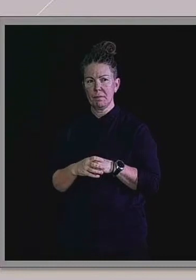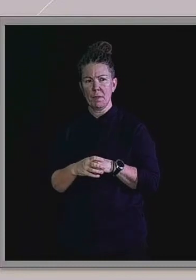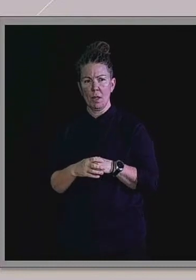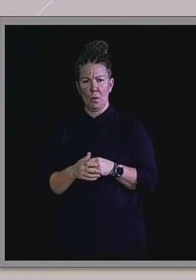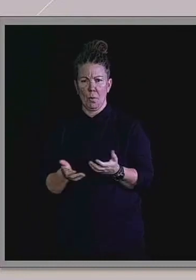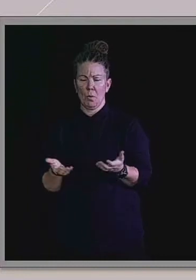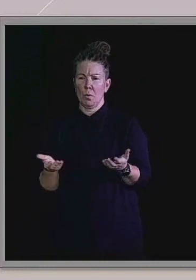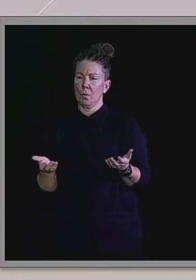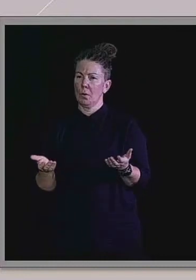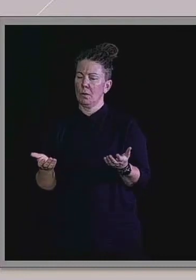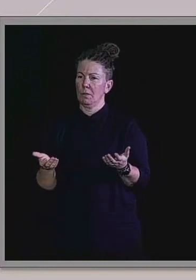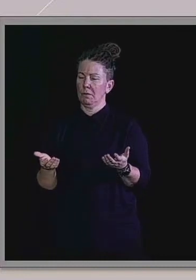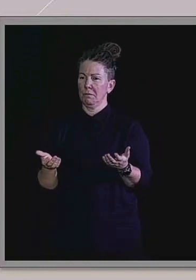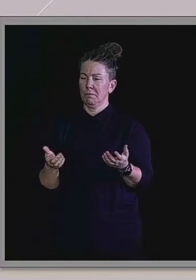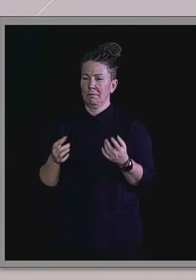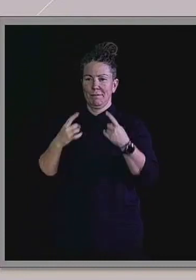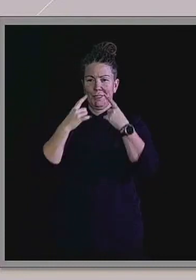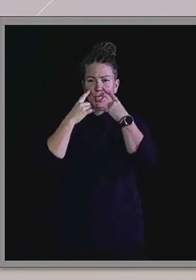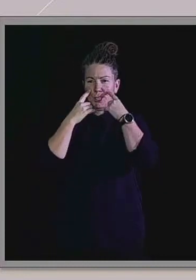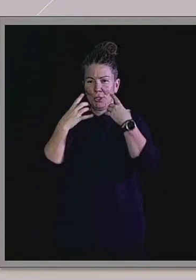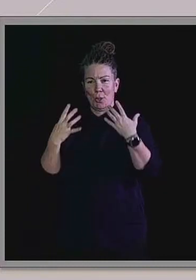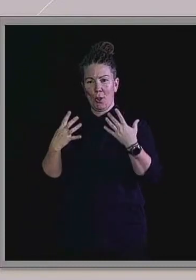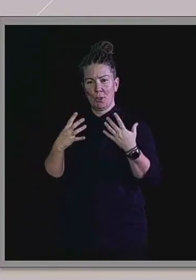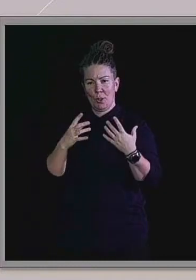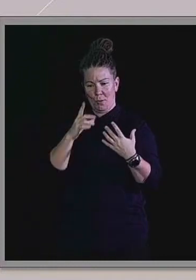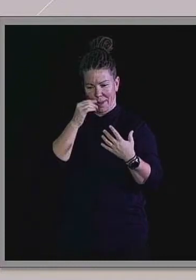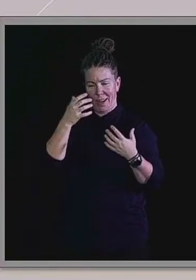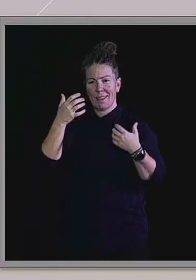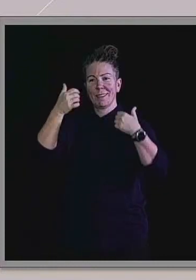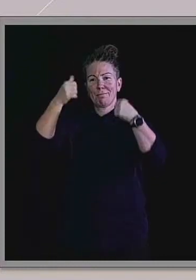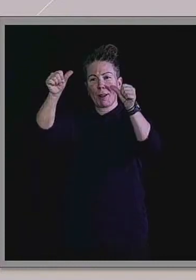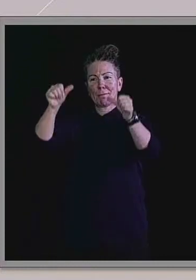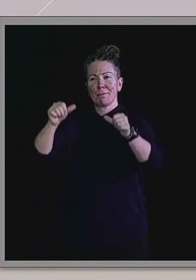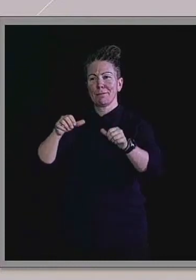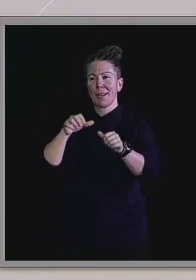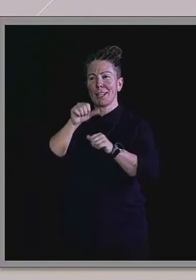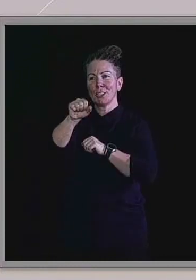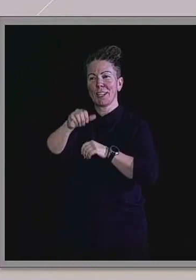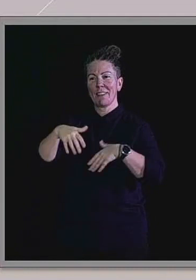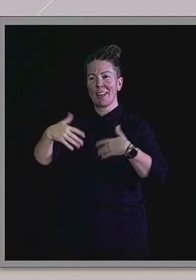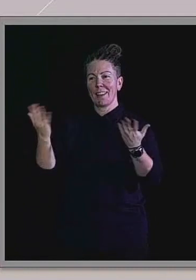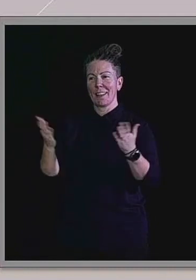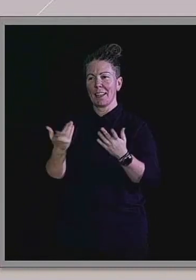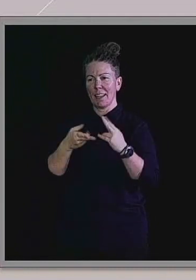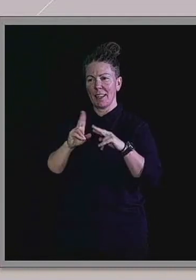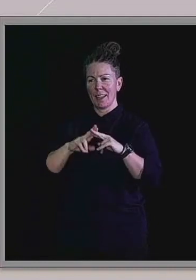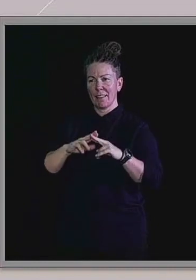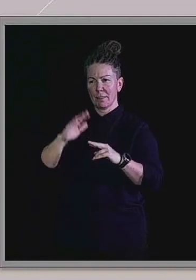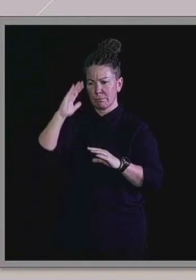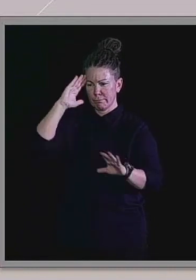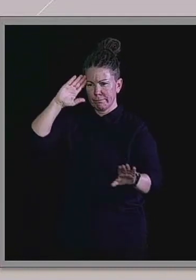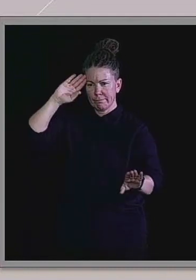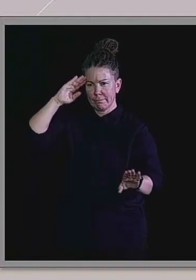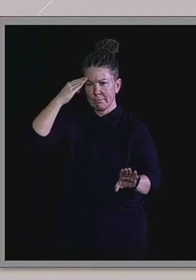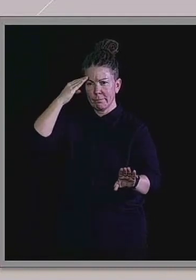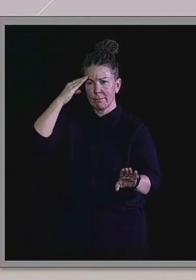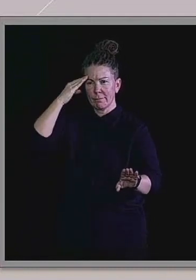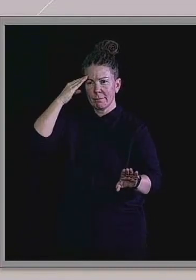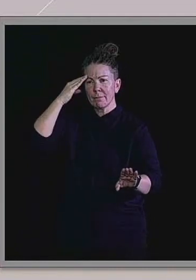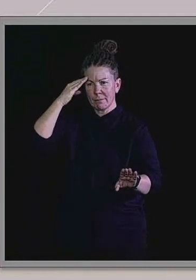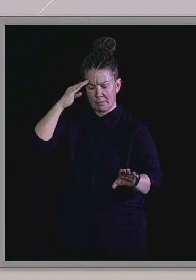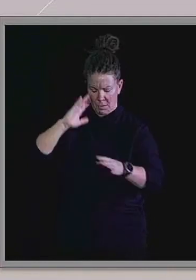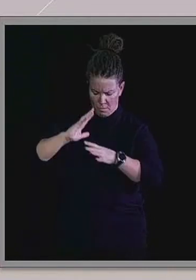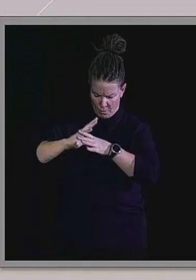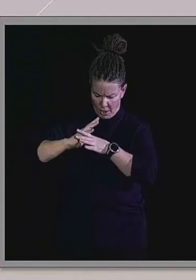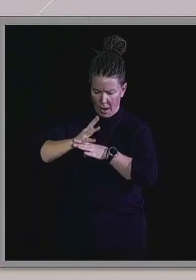right, it shows that we can achieve anything if we put our mind to it and we continue to work hard